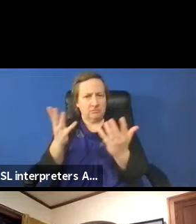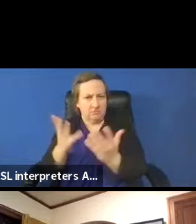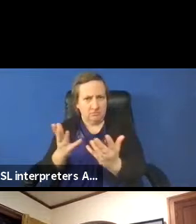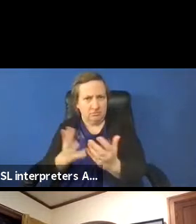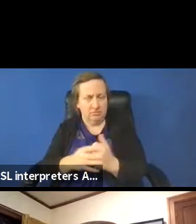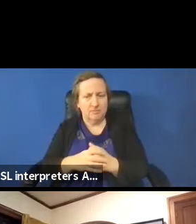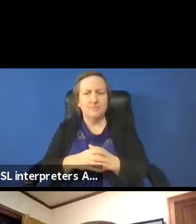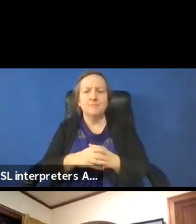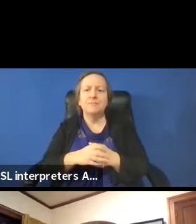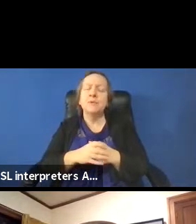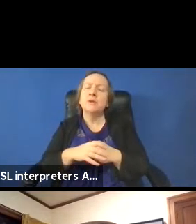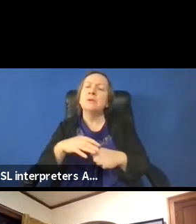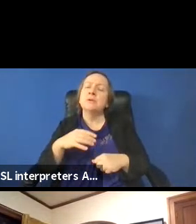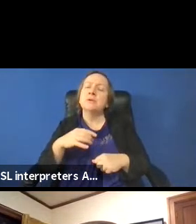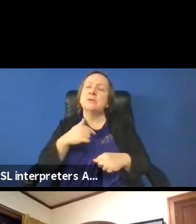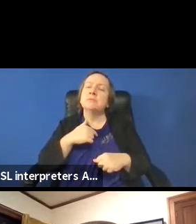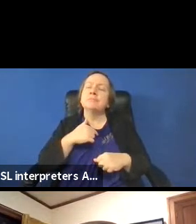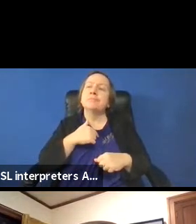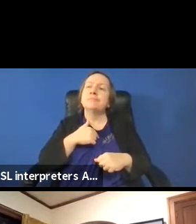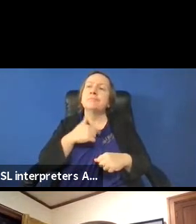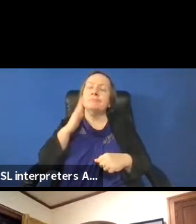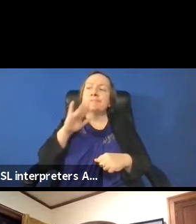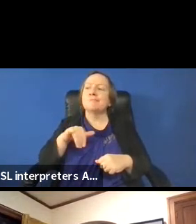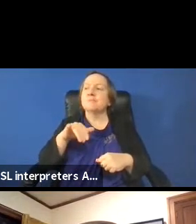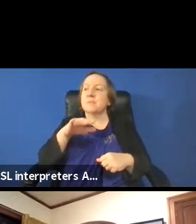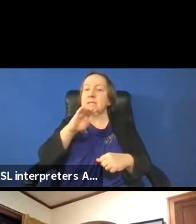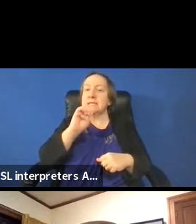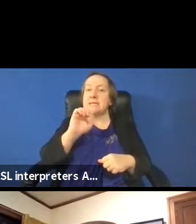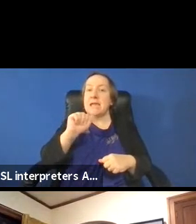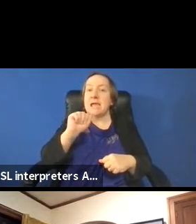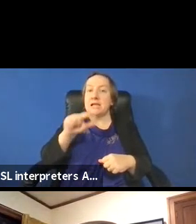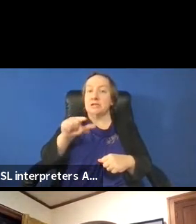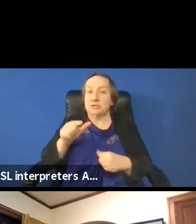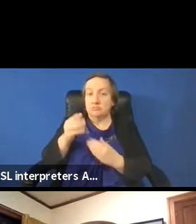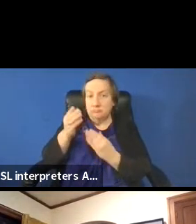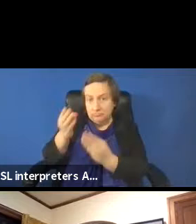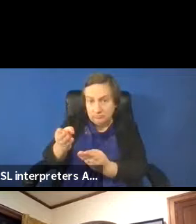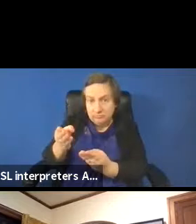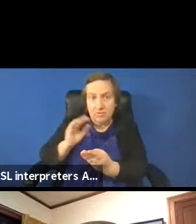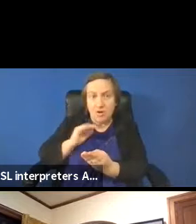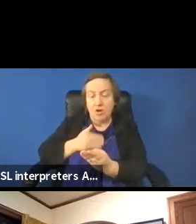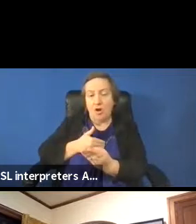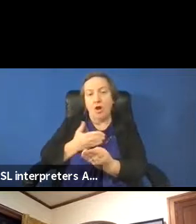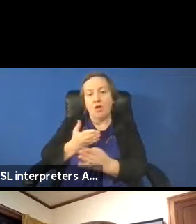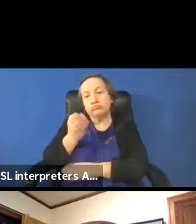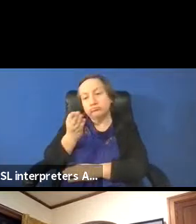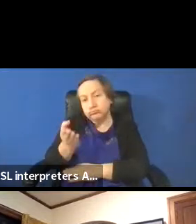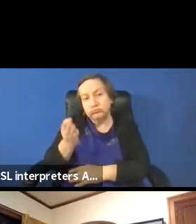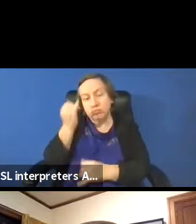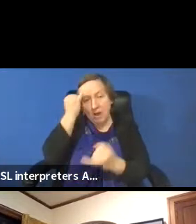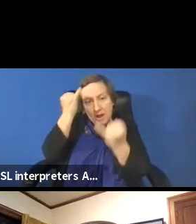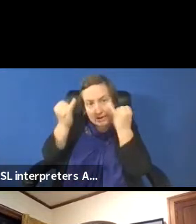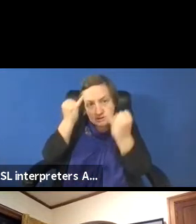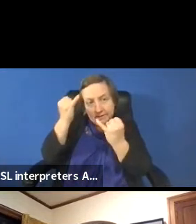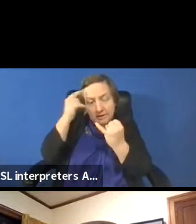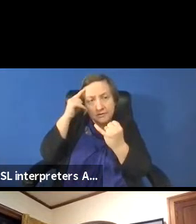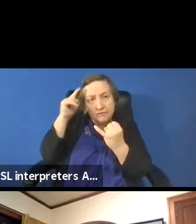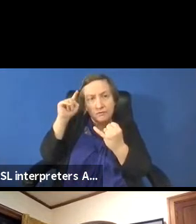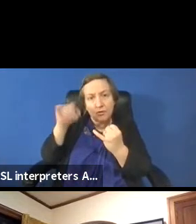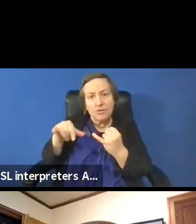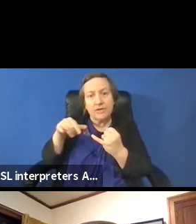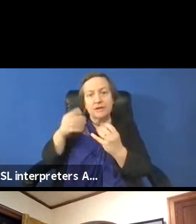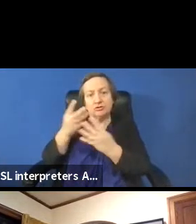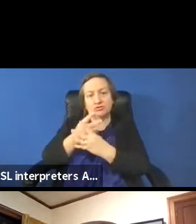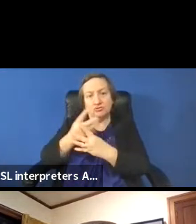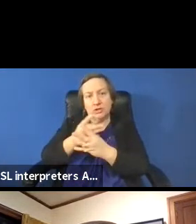wondering, we had, the EAG had submitted kind of our recommendations for the screening